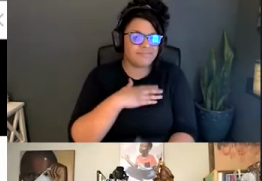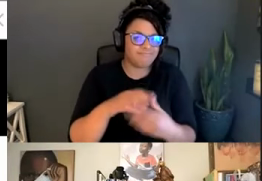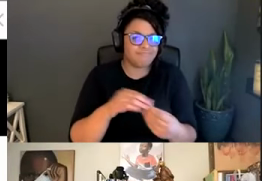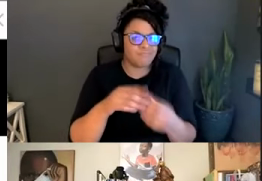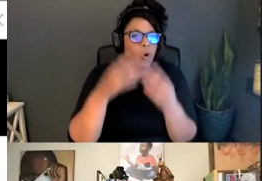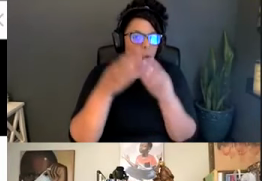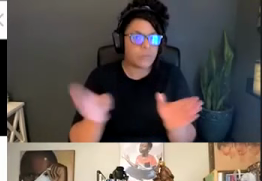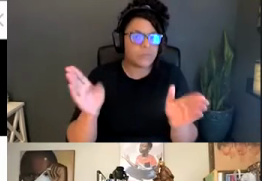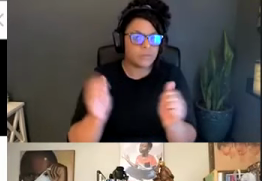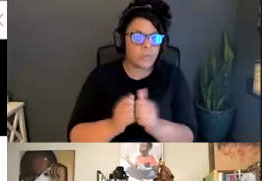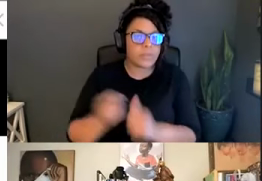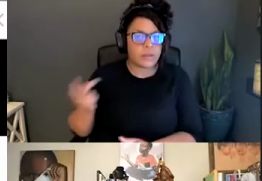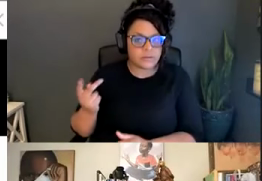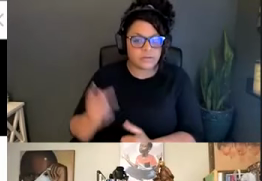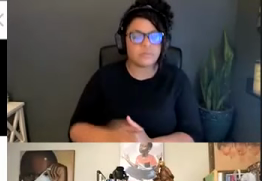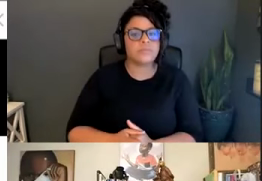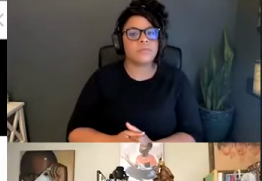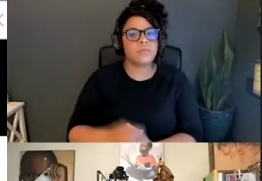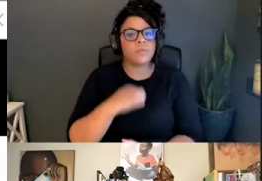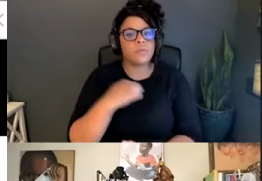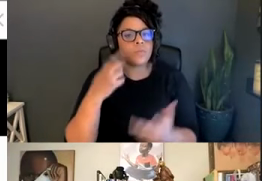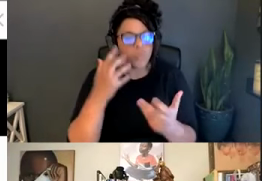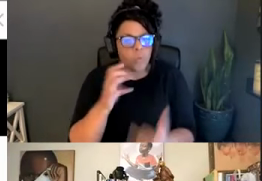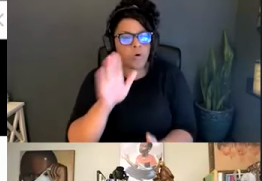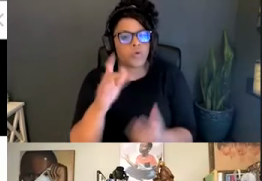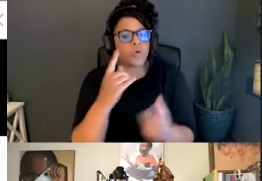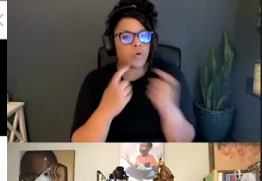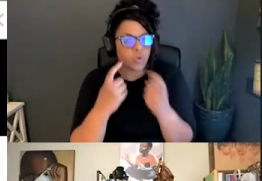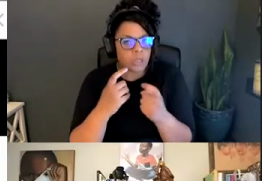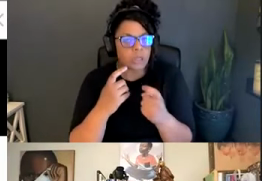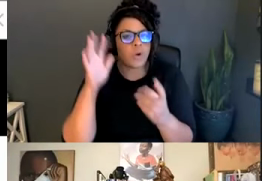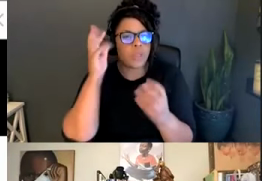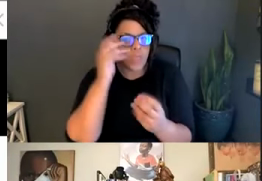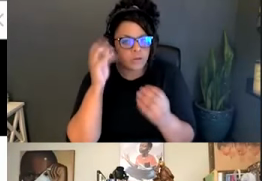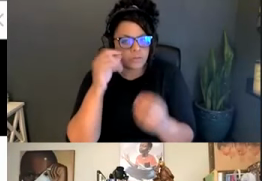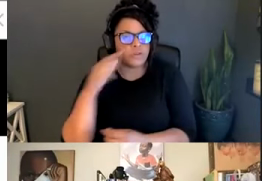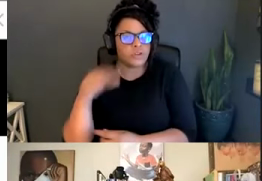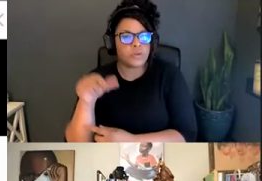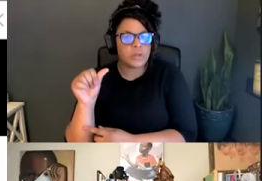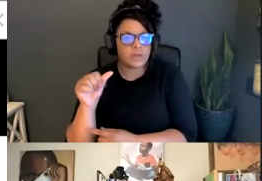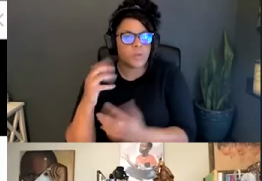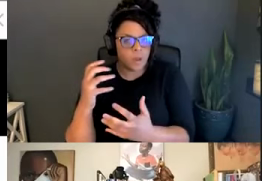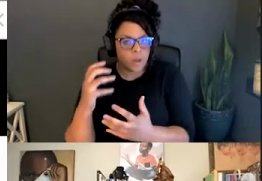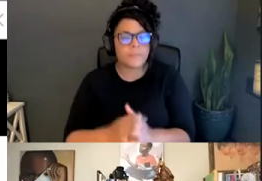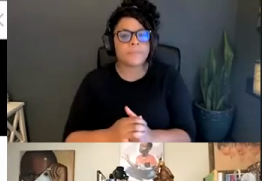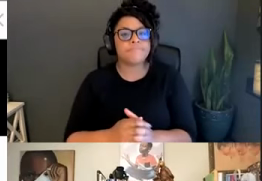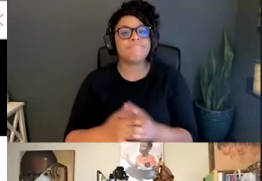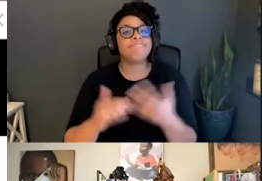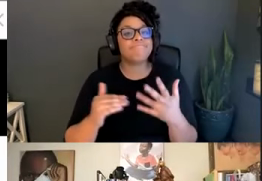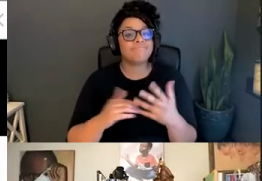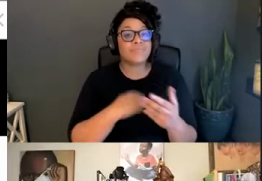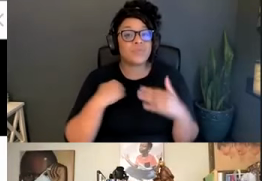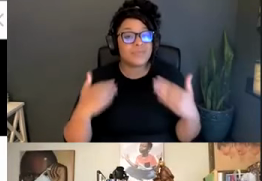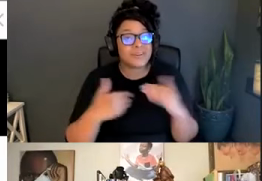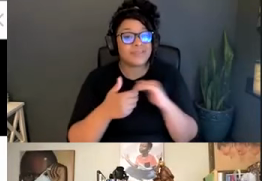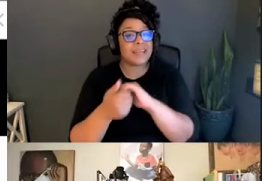us. We wanna hear your questions, thoughts in the Q&A function. And finally, we're all here together, so we're going